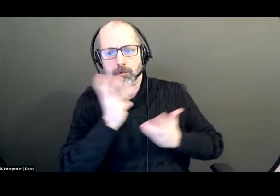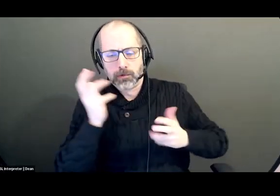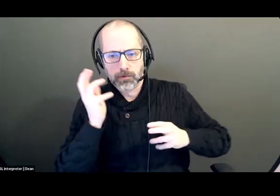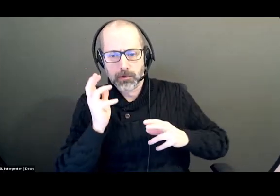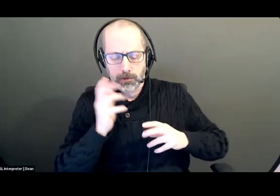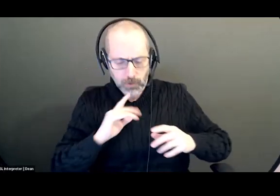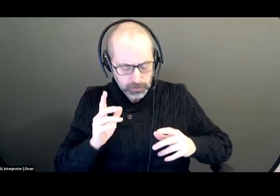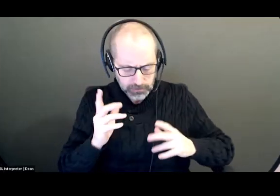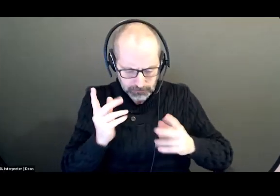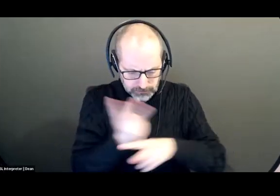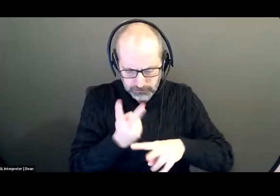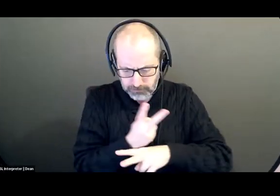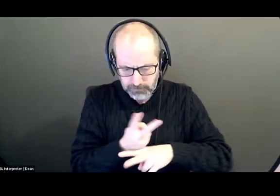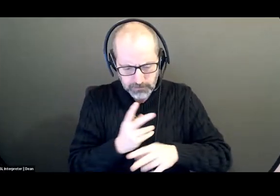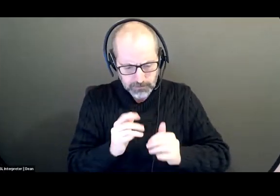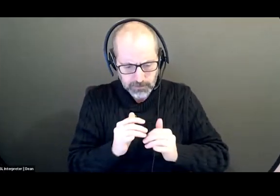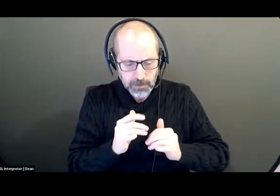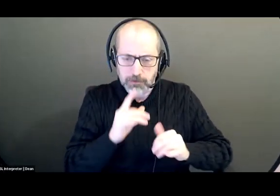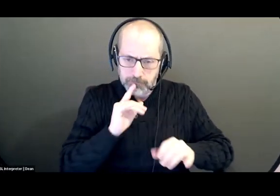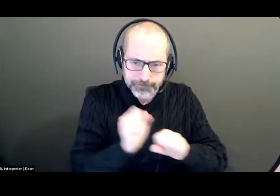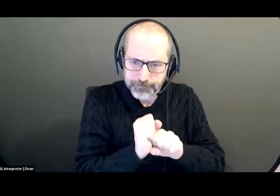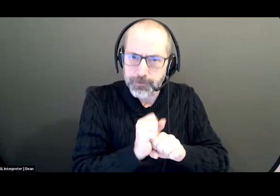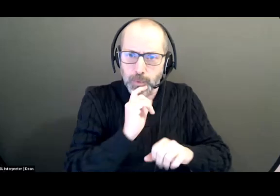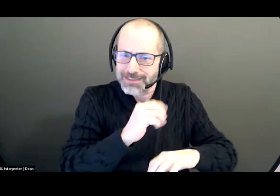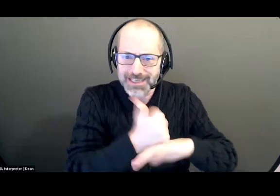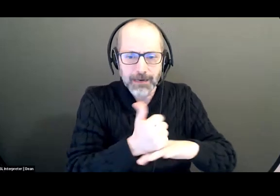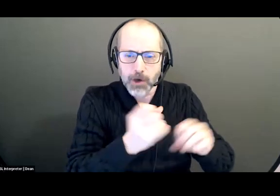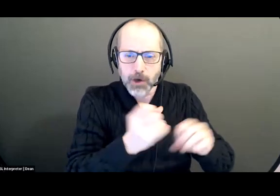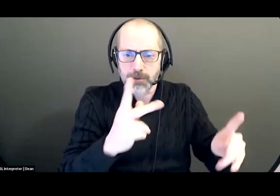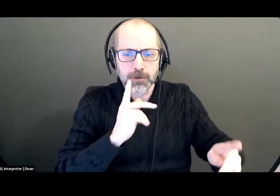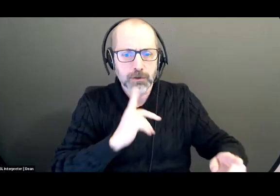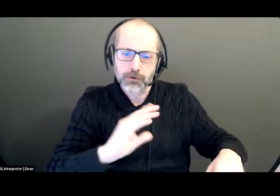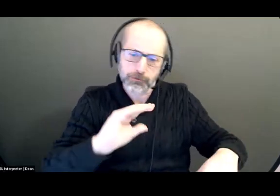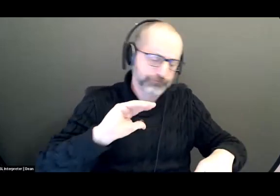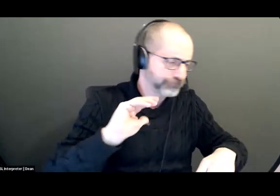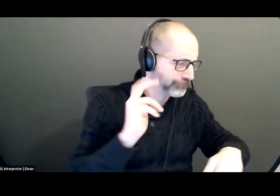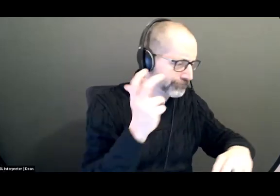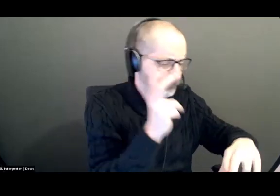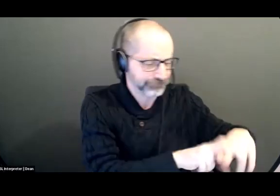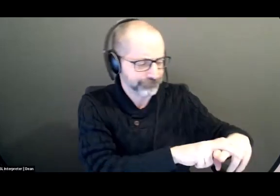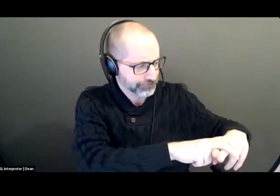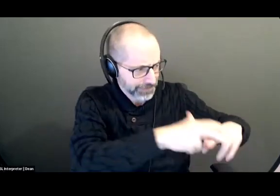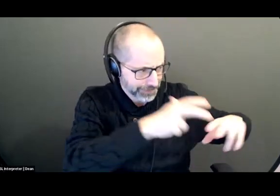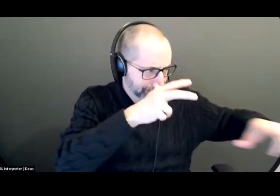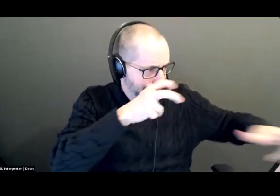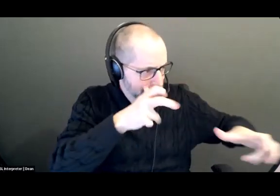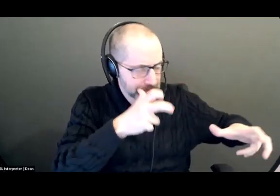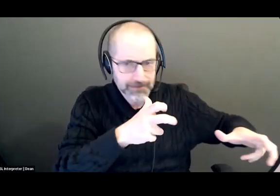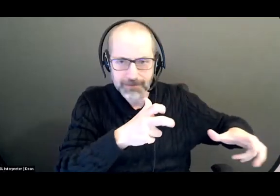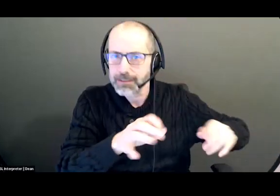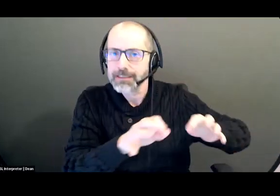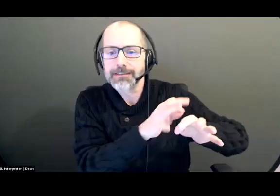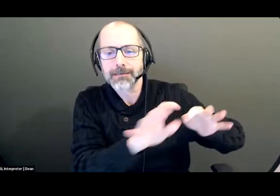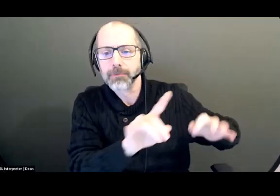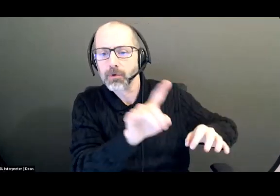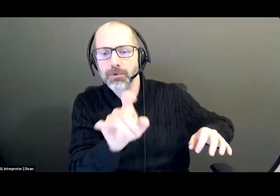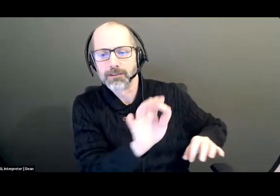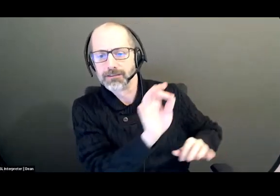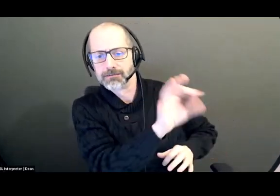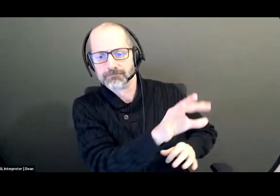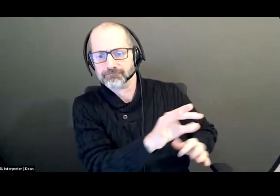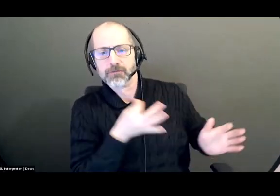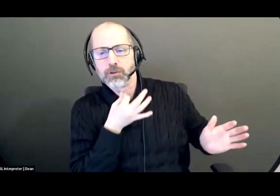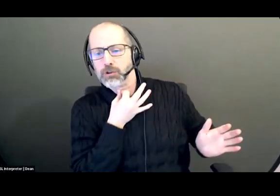their prior healthcare experiences. So what we did is we created opportunities to hear deeply and listen to